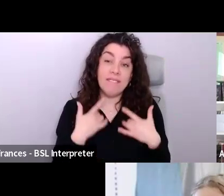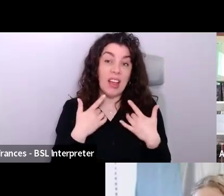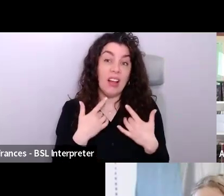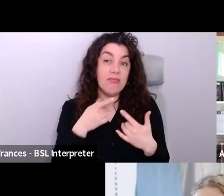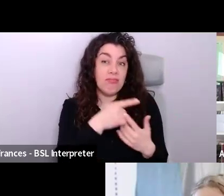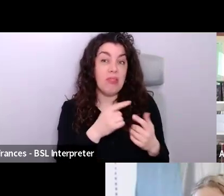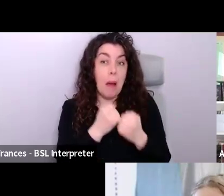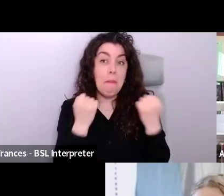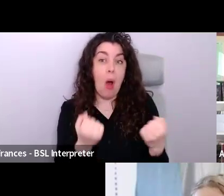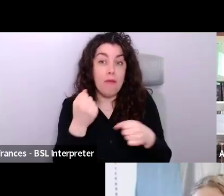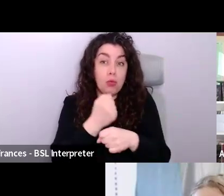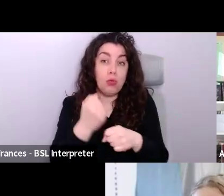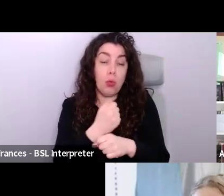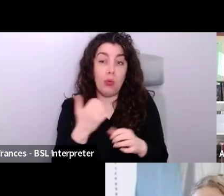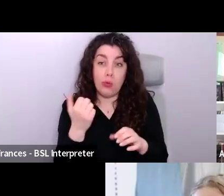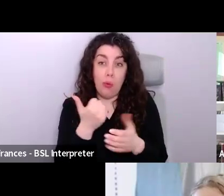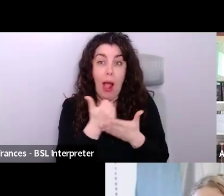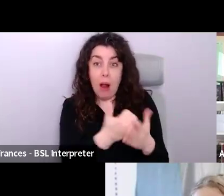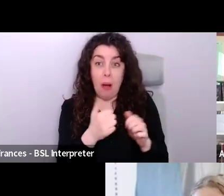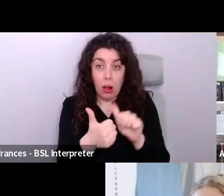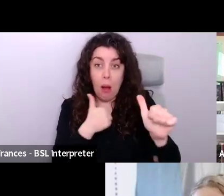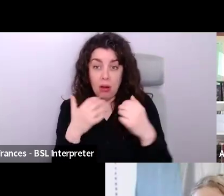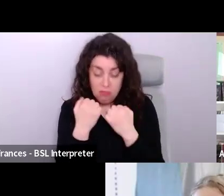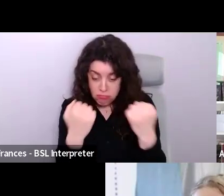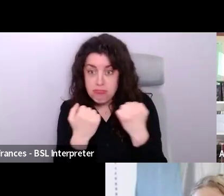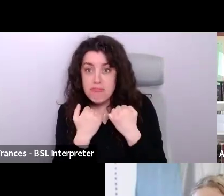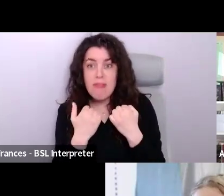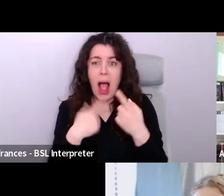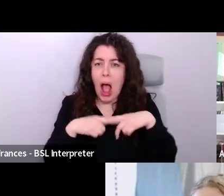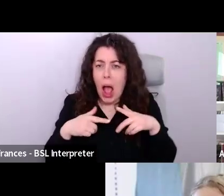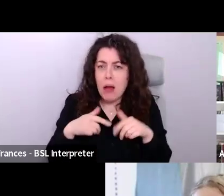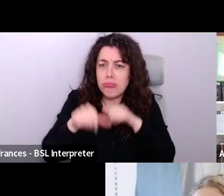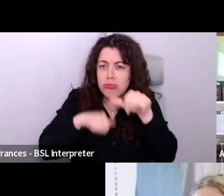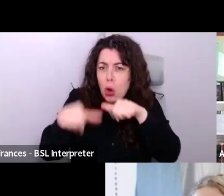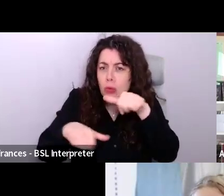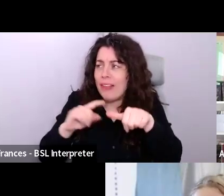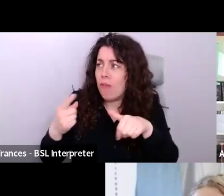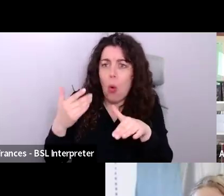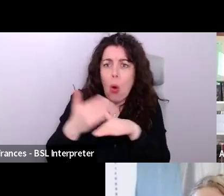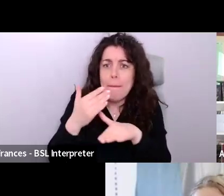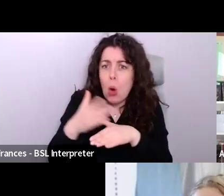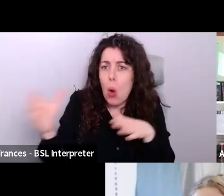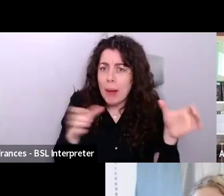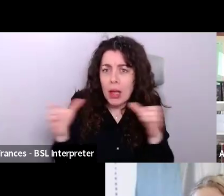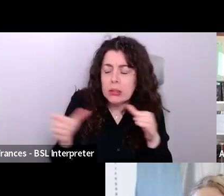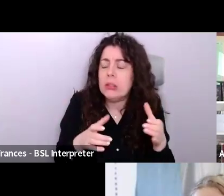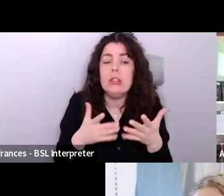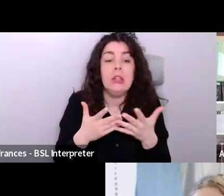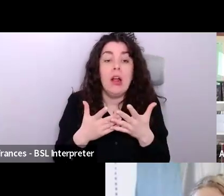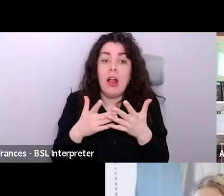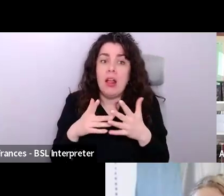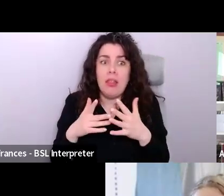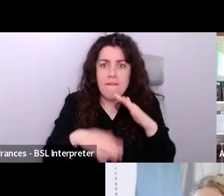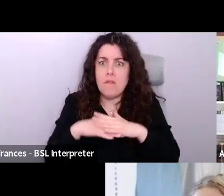make them look at their employment processes and look how they look all their aspects of their recruitment,